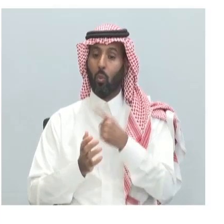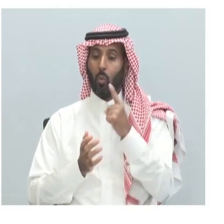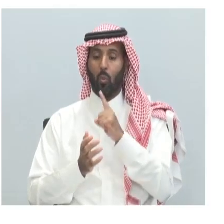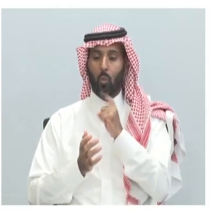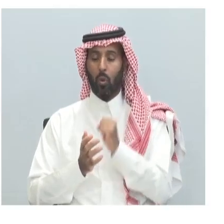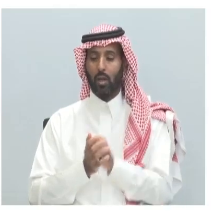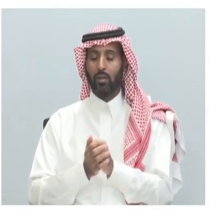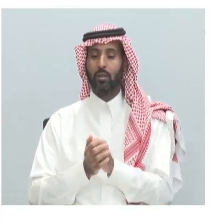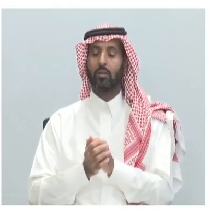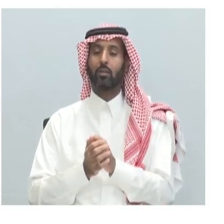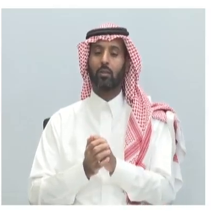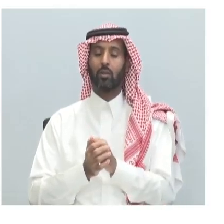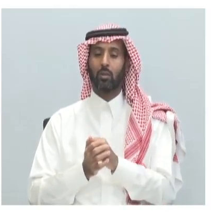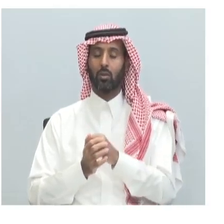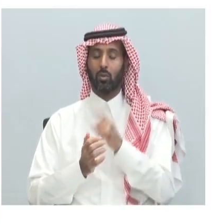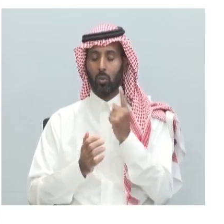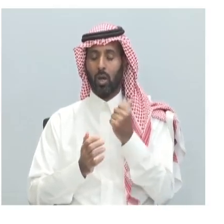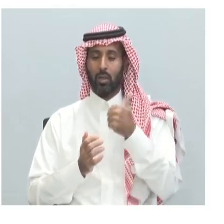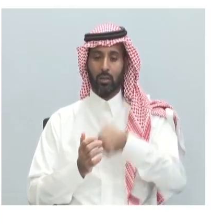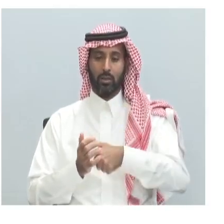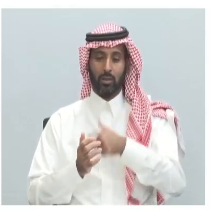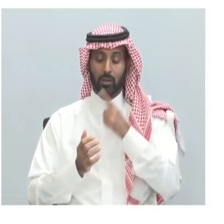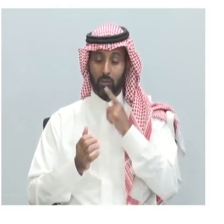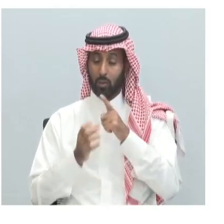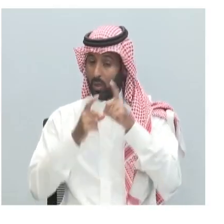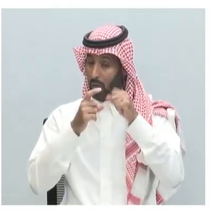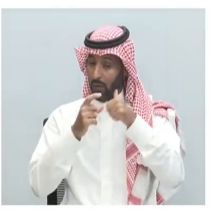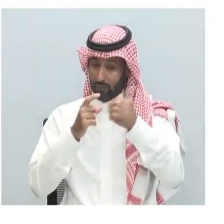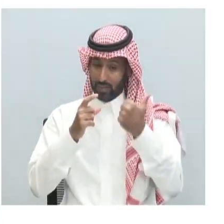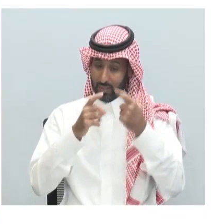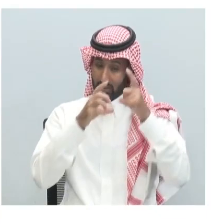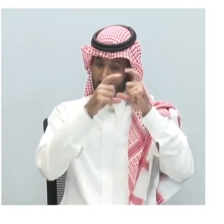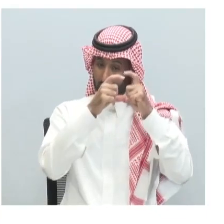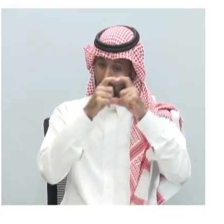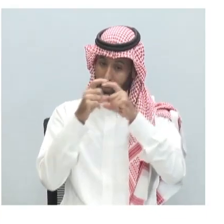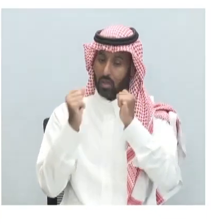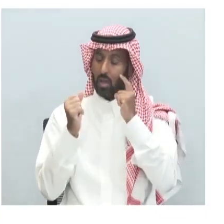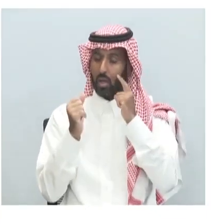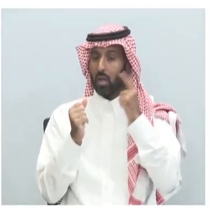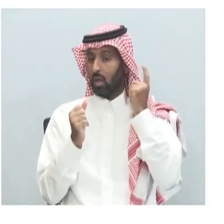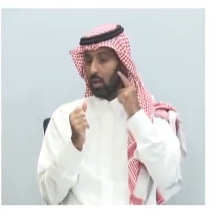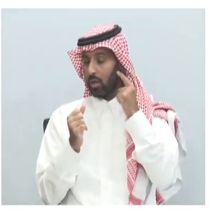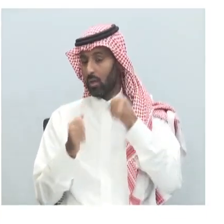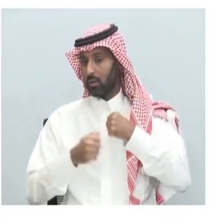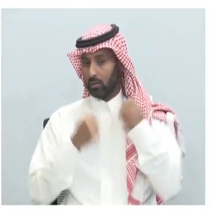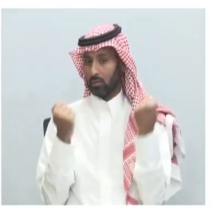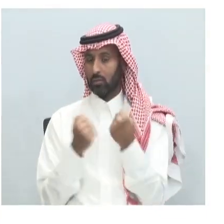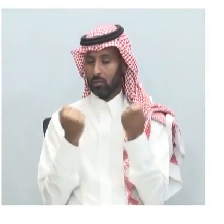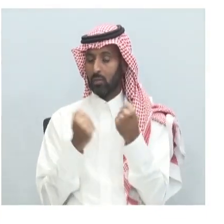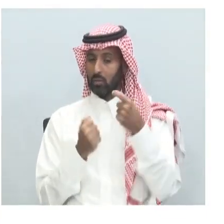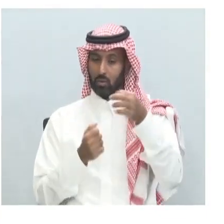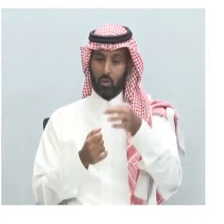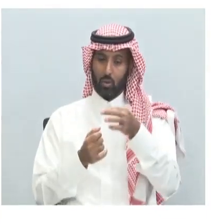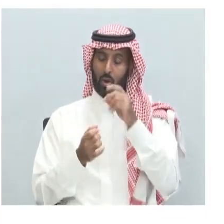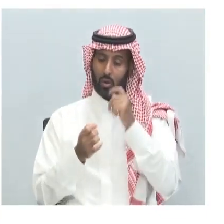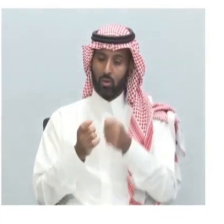161, okay? Now we have six pictures here, okay? Listen and practice. The first one, we have a